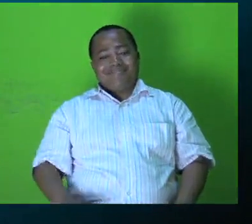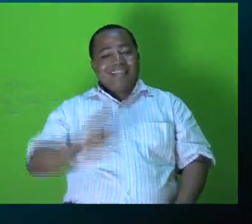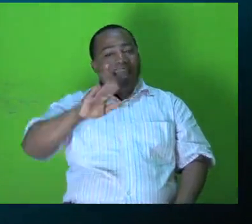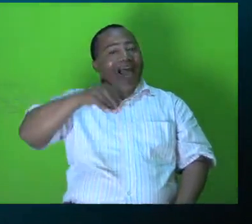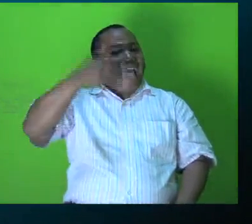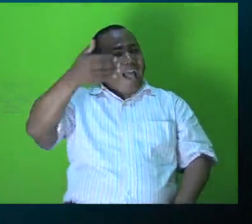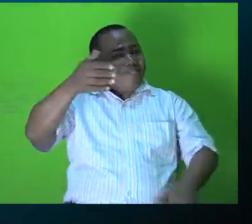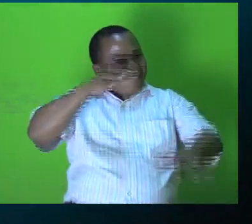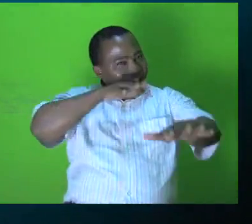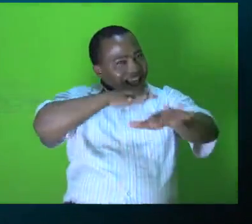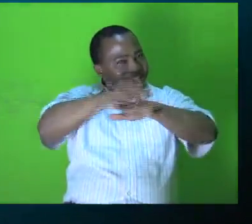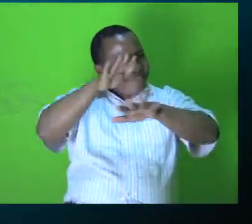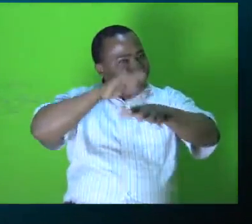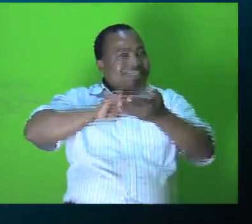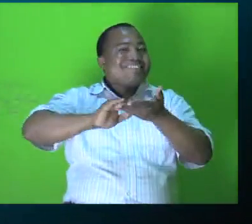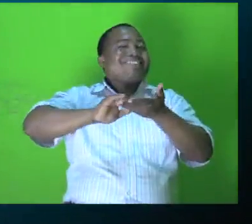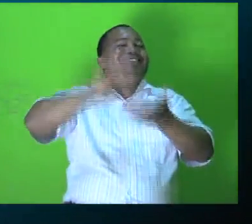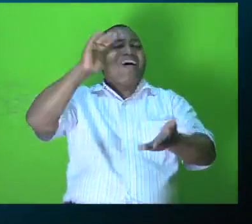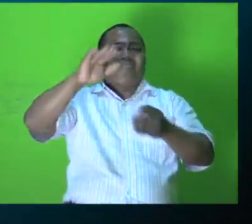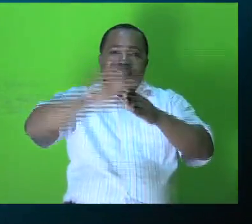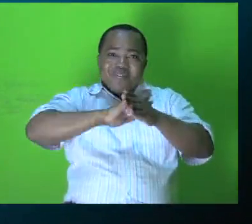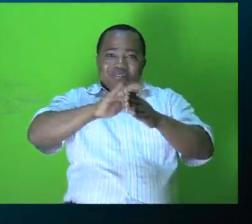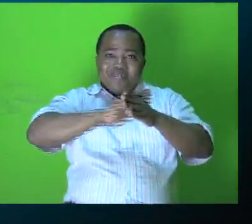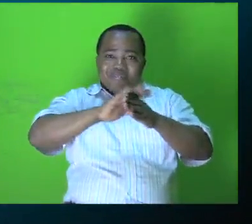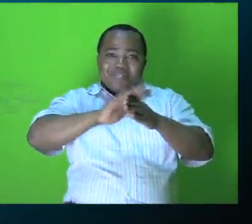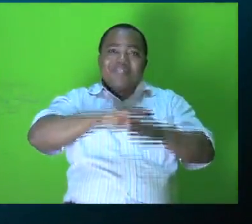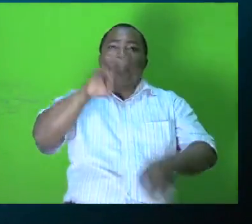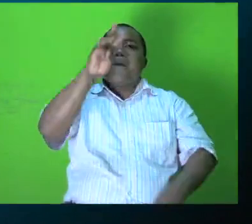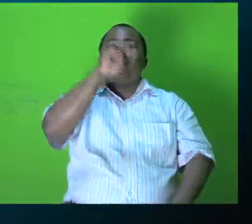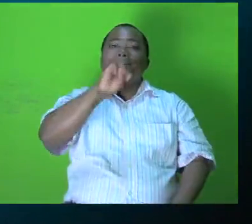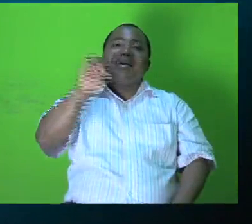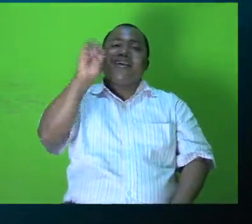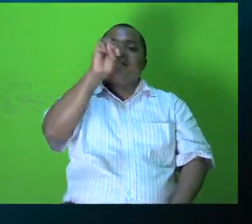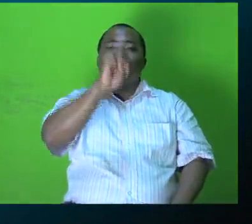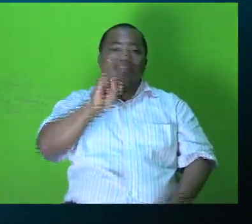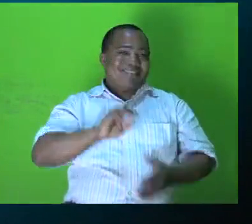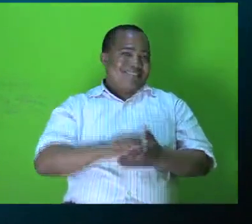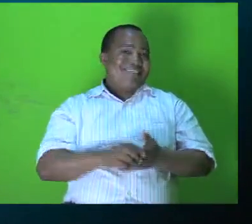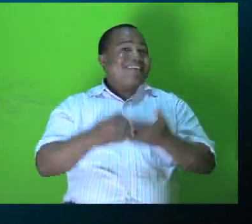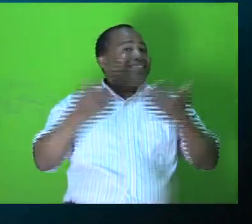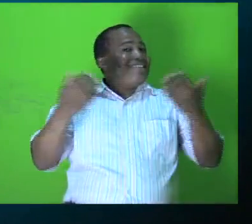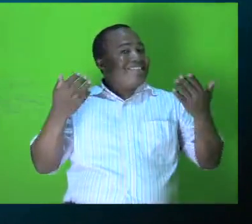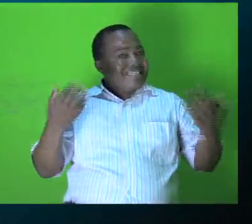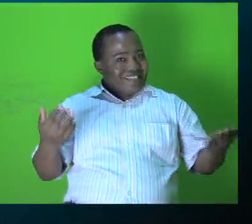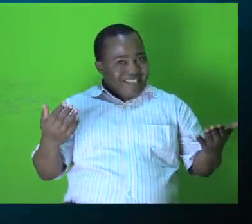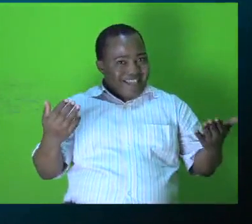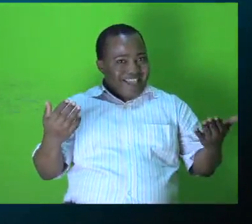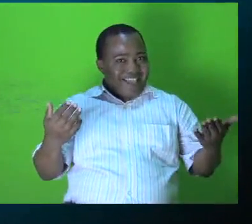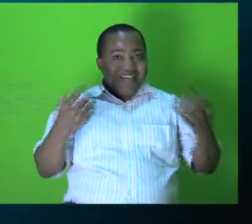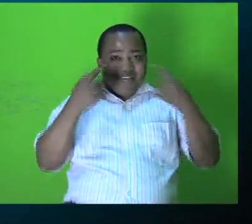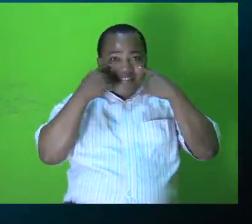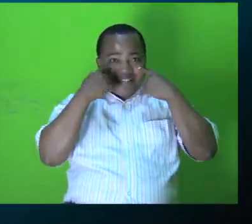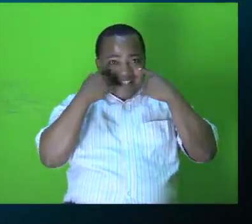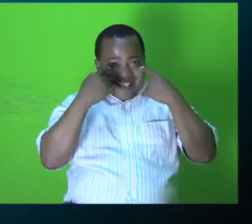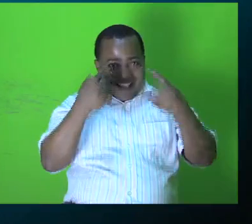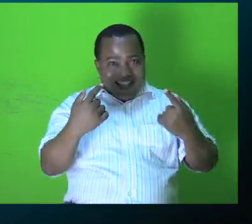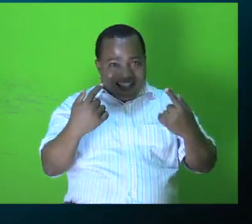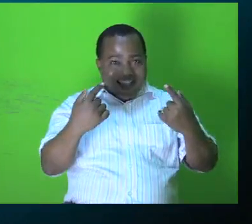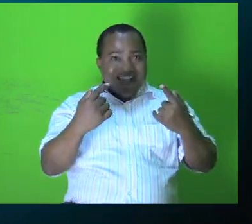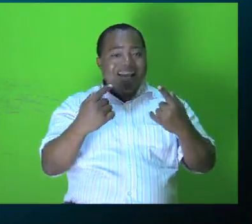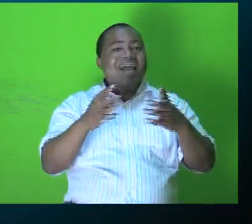after explaining more concern with the meiosis, let's now link